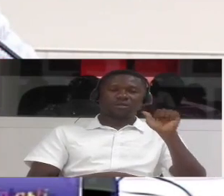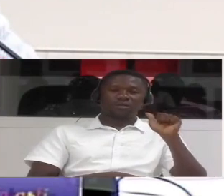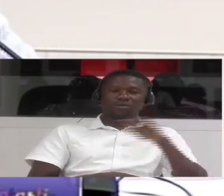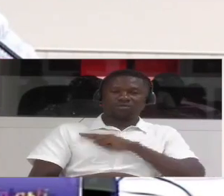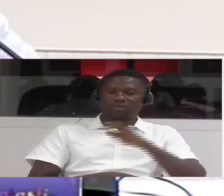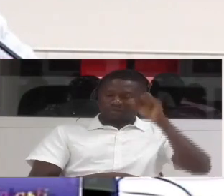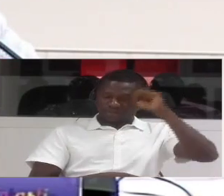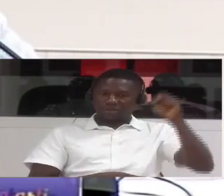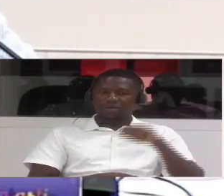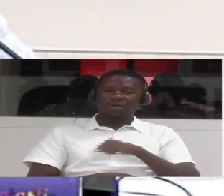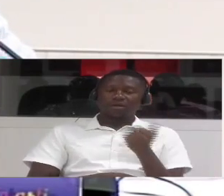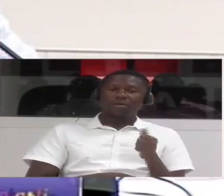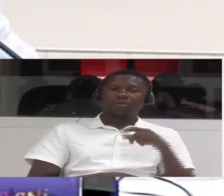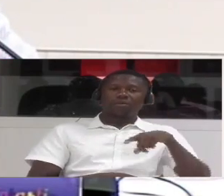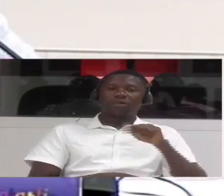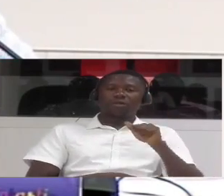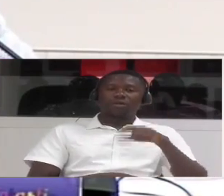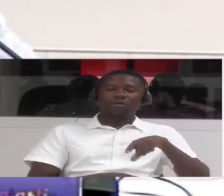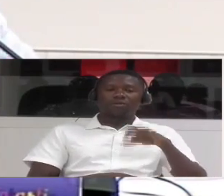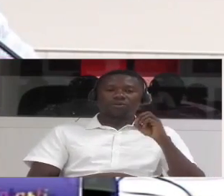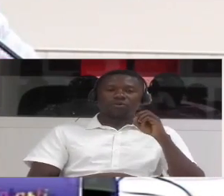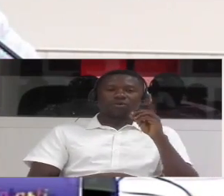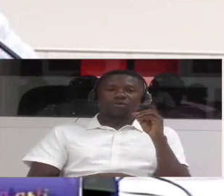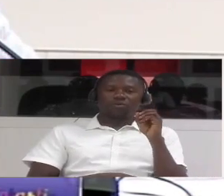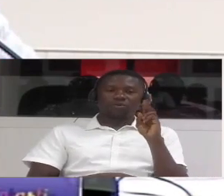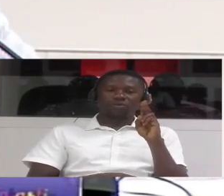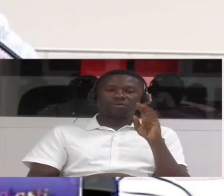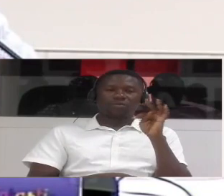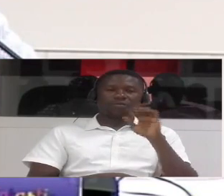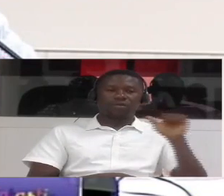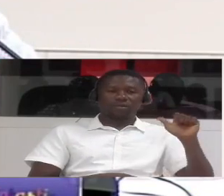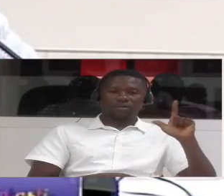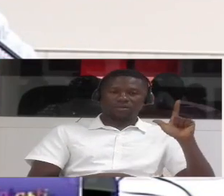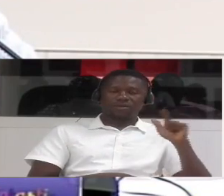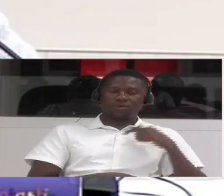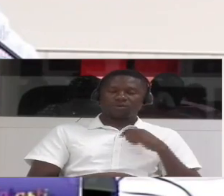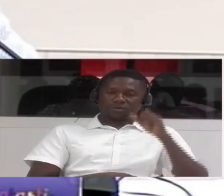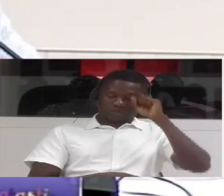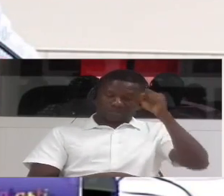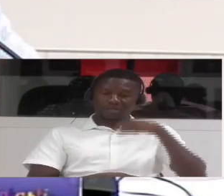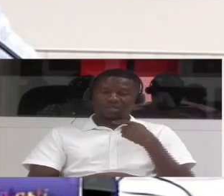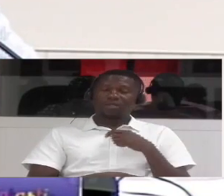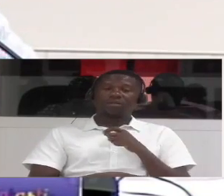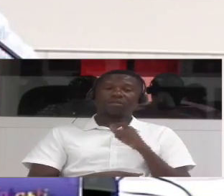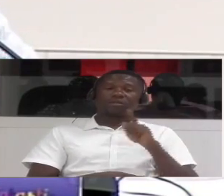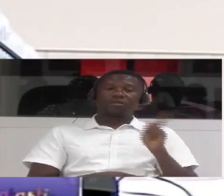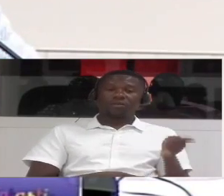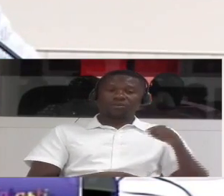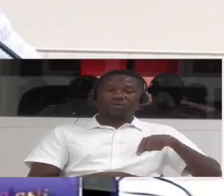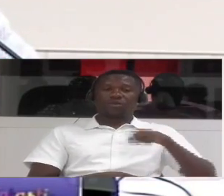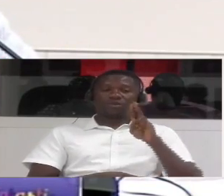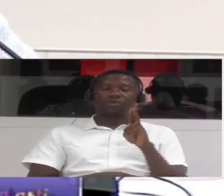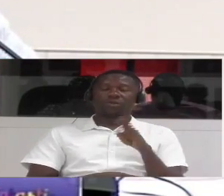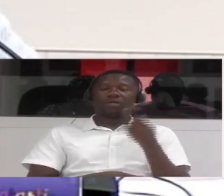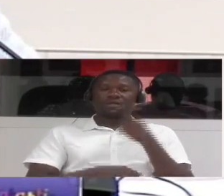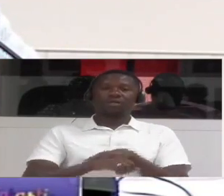Pamodou Fall. Pamodou was the Treasurer of the GPU at the time. At the time, at The Point, they arrested